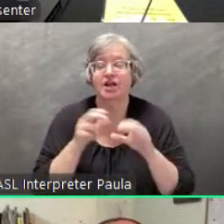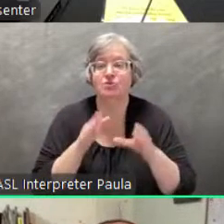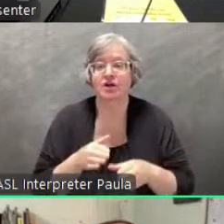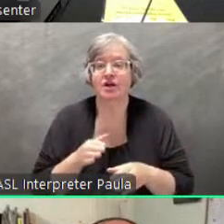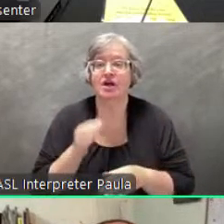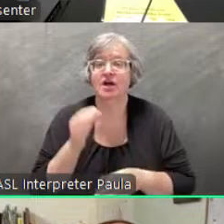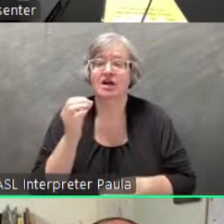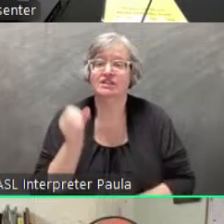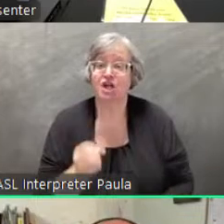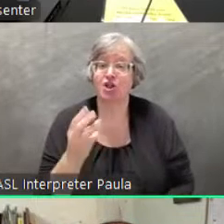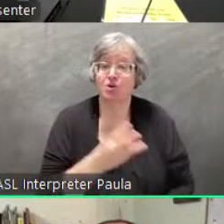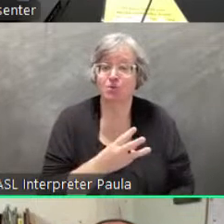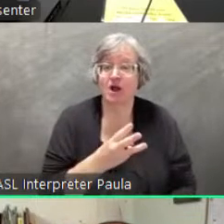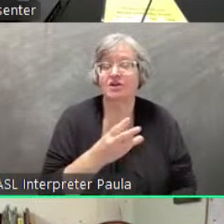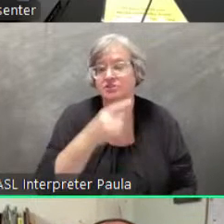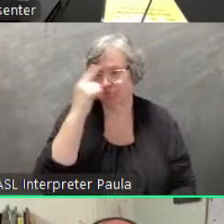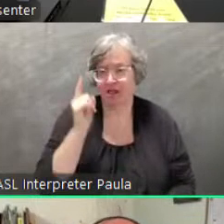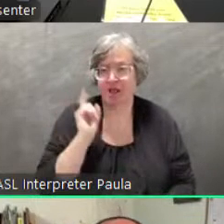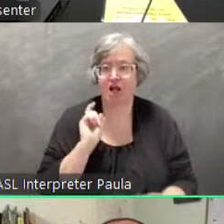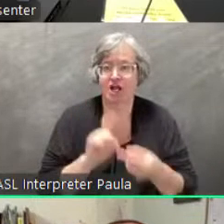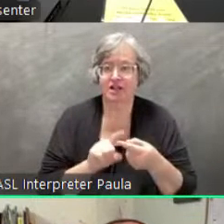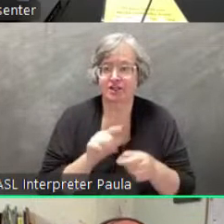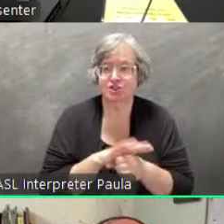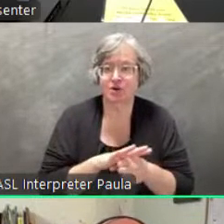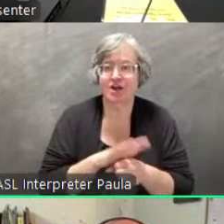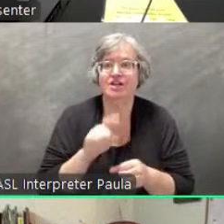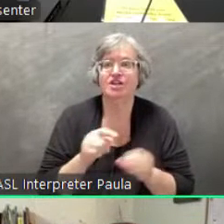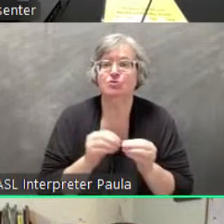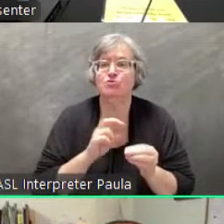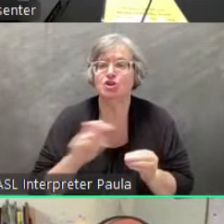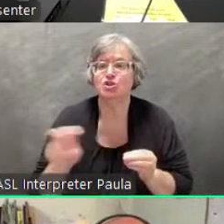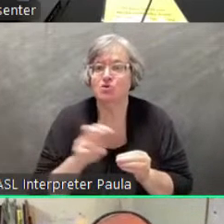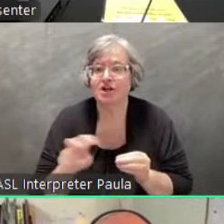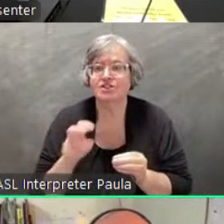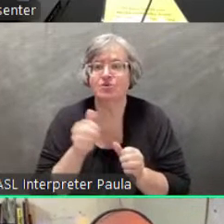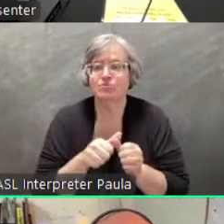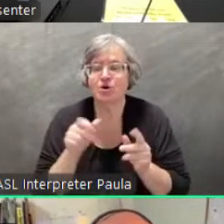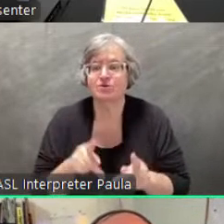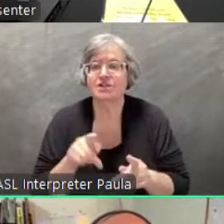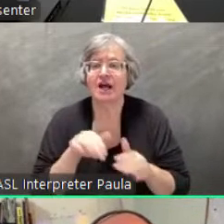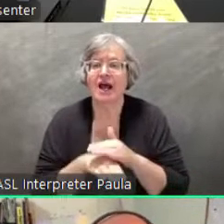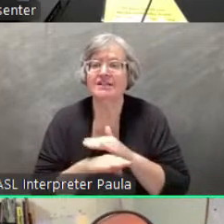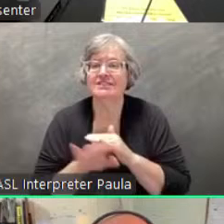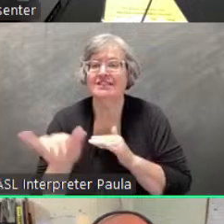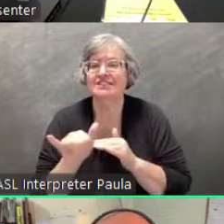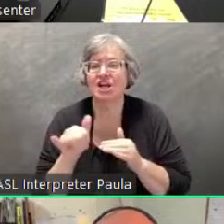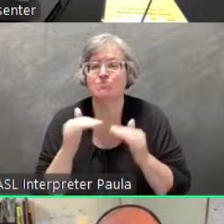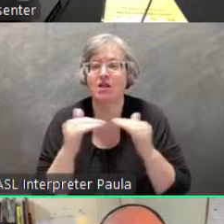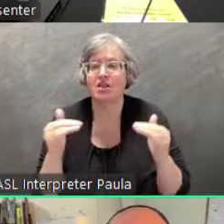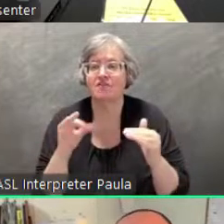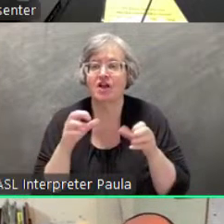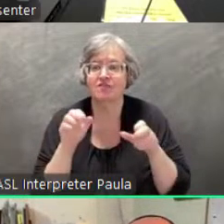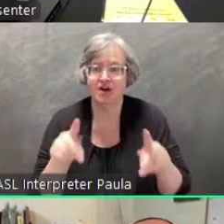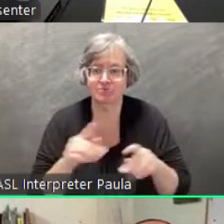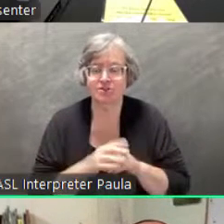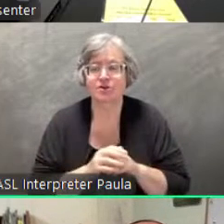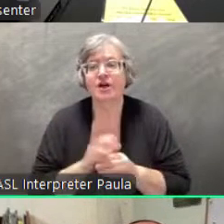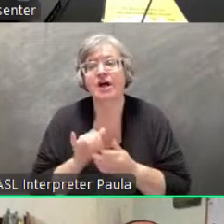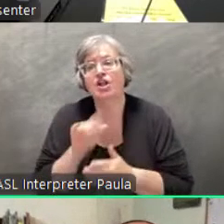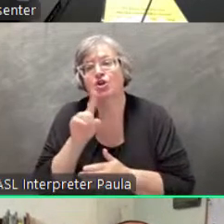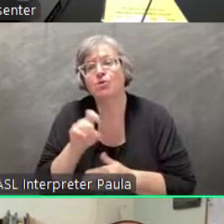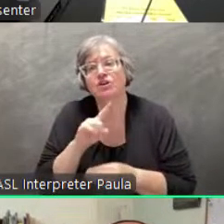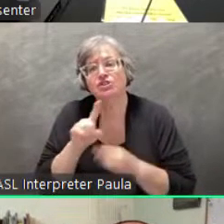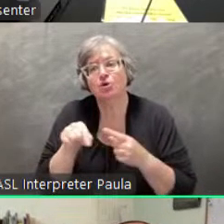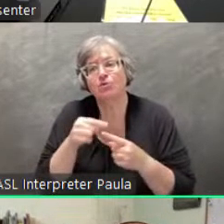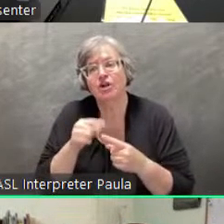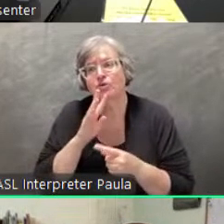need more transit per person to access the same level of opportunity. So this is a question about when you